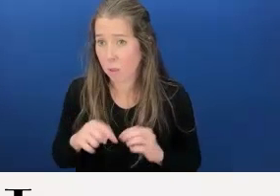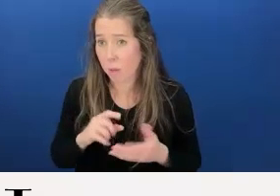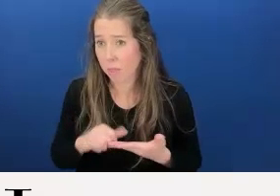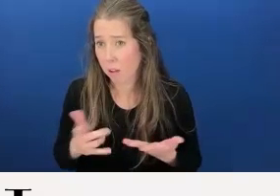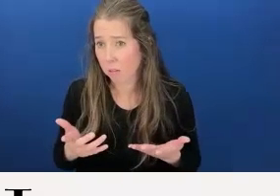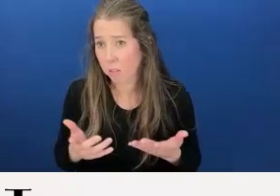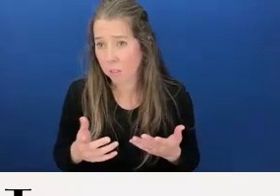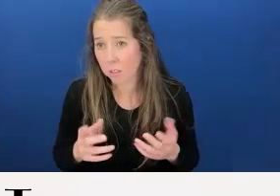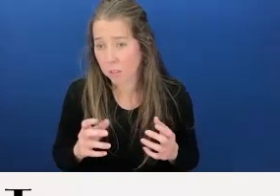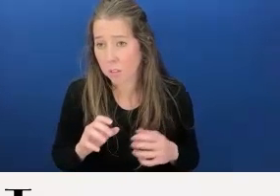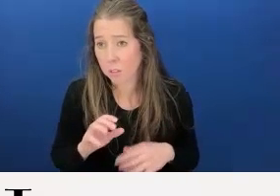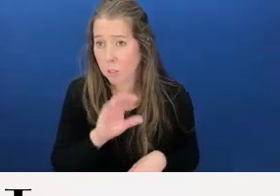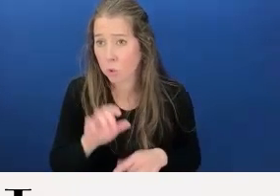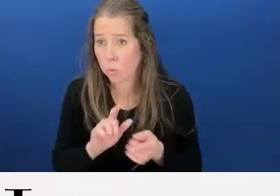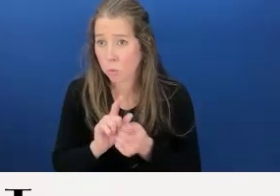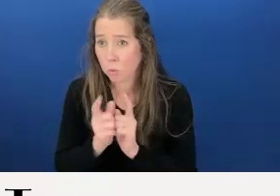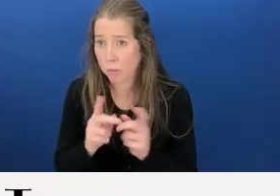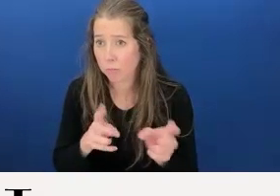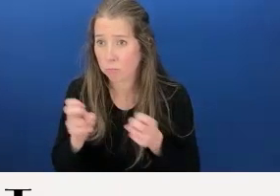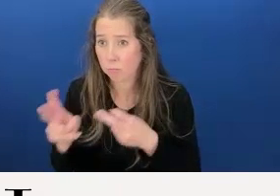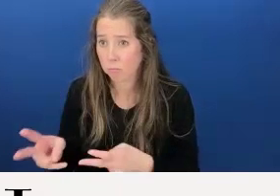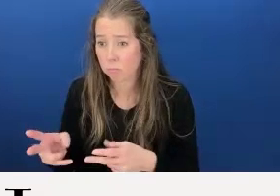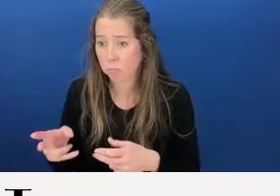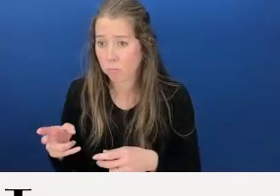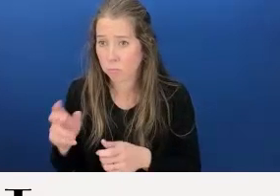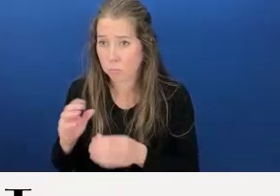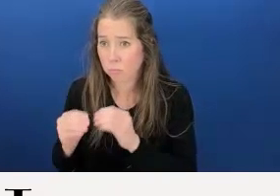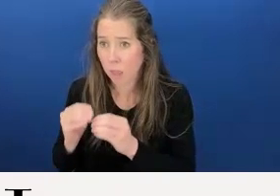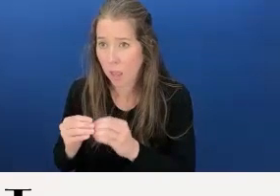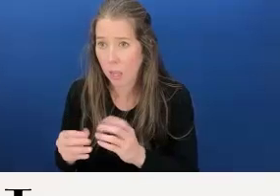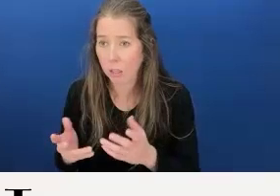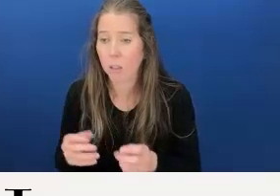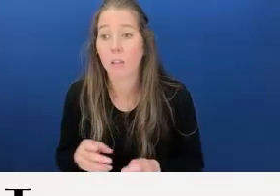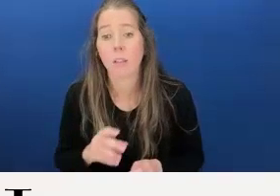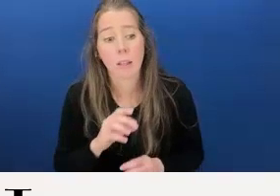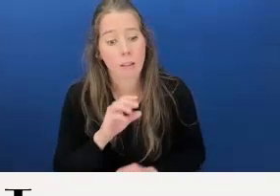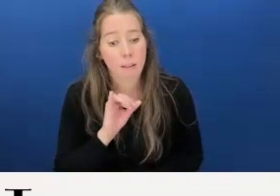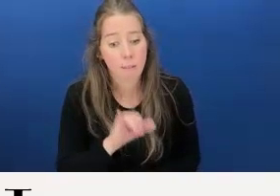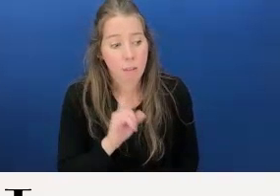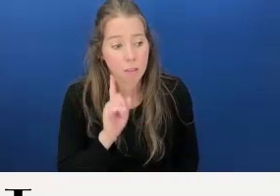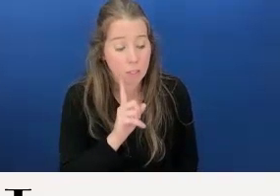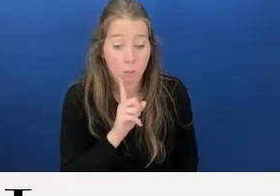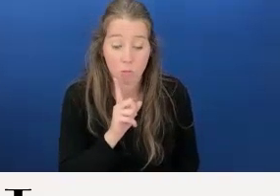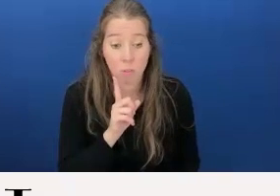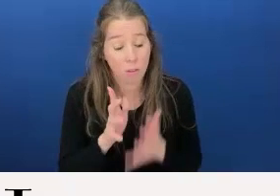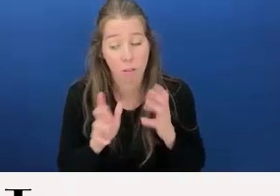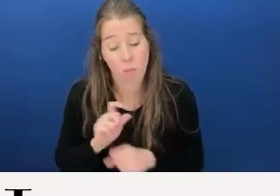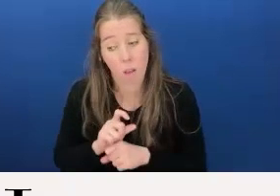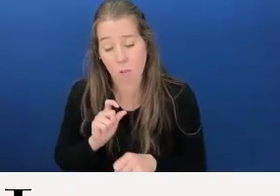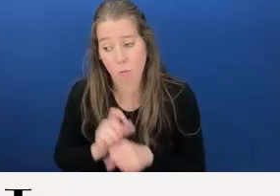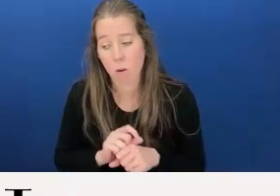to export a Zoom translation, use Word to edit the translation, and then edit the captions? Yeah, that sounds pretty labor intensive,